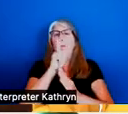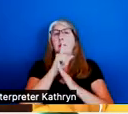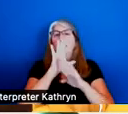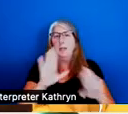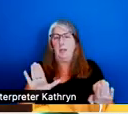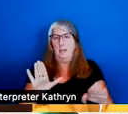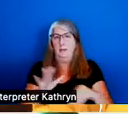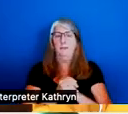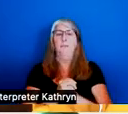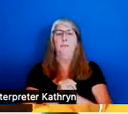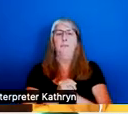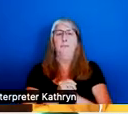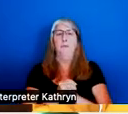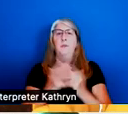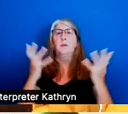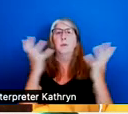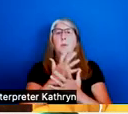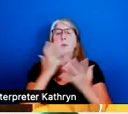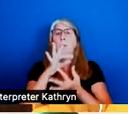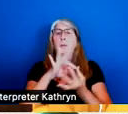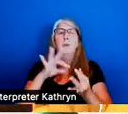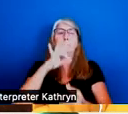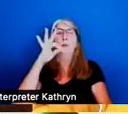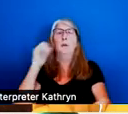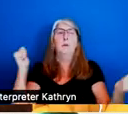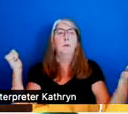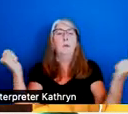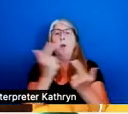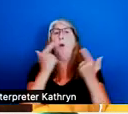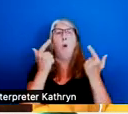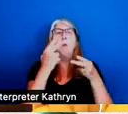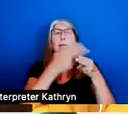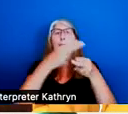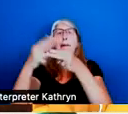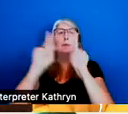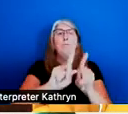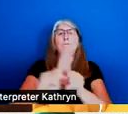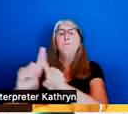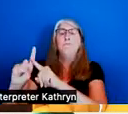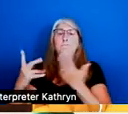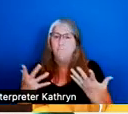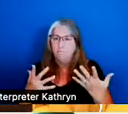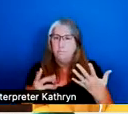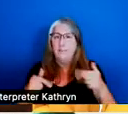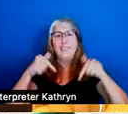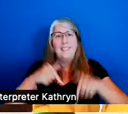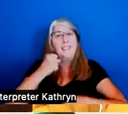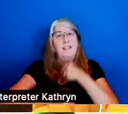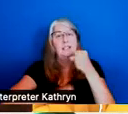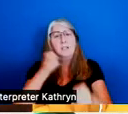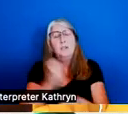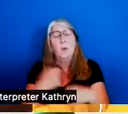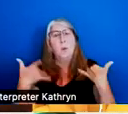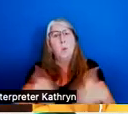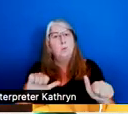Divine Spirit, known to us by many names, this year has tested